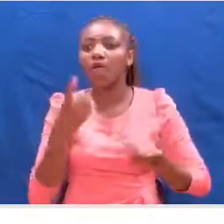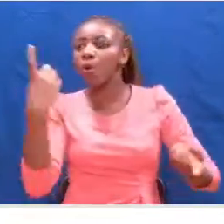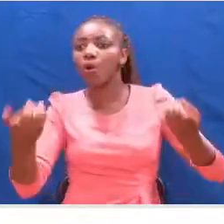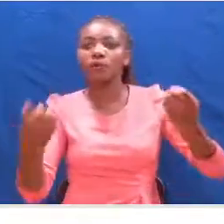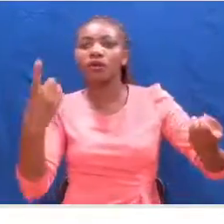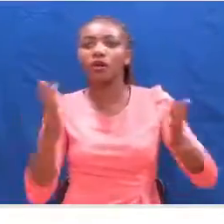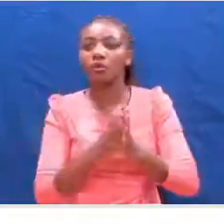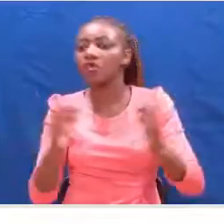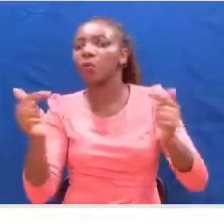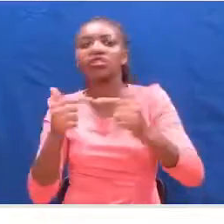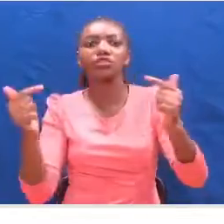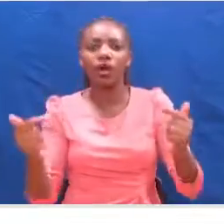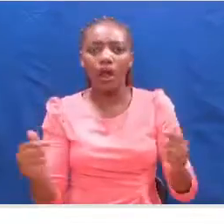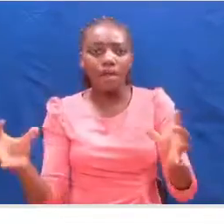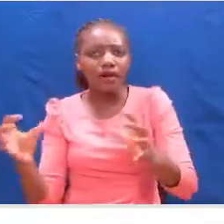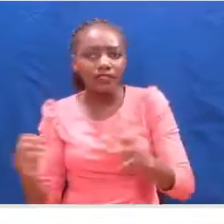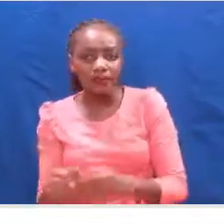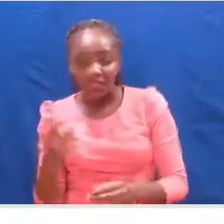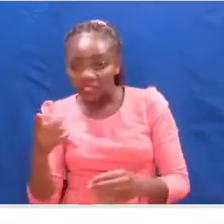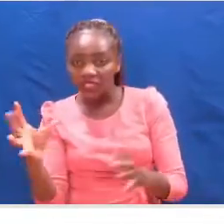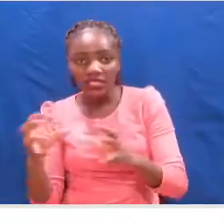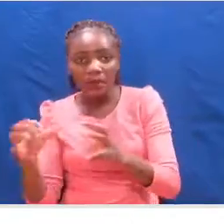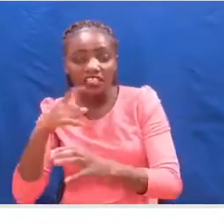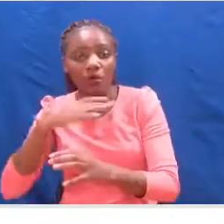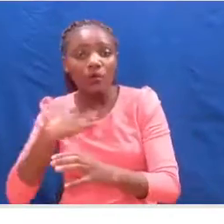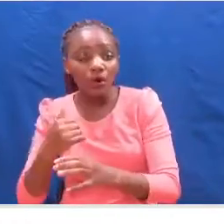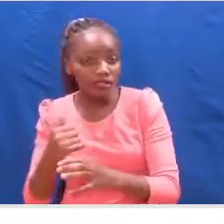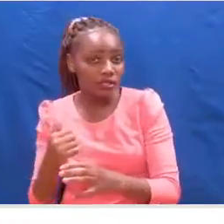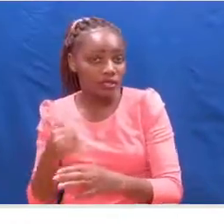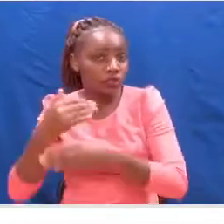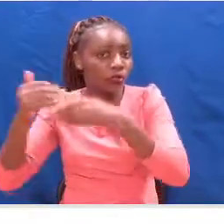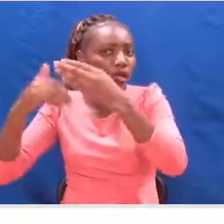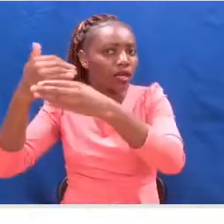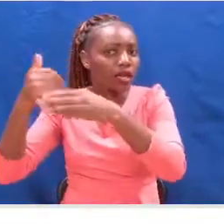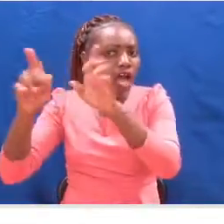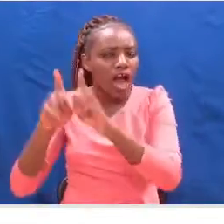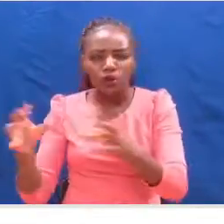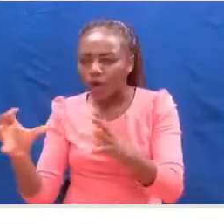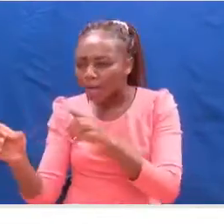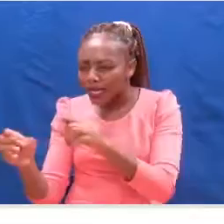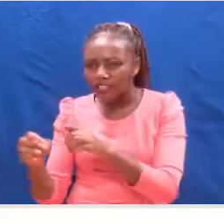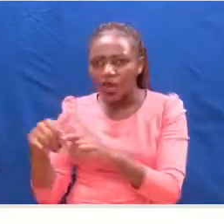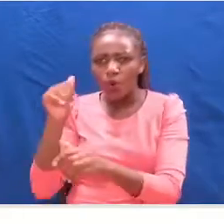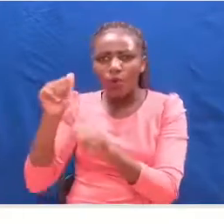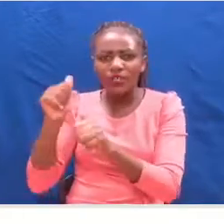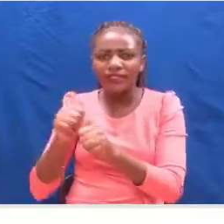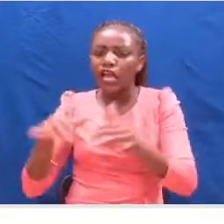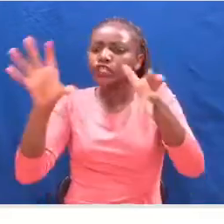cha opposition. This is the kind of a party that we want to build. A party that transcends